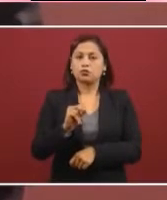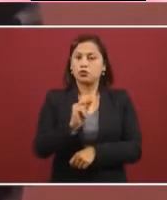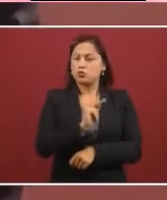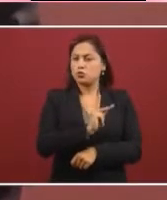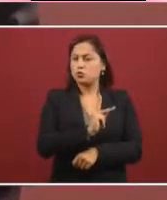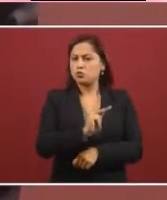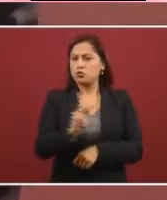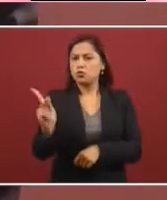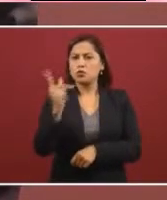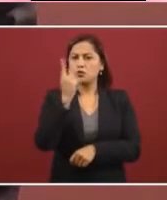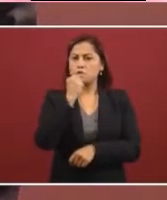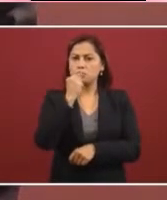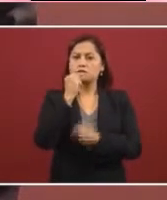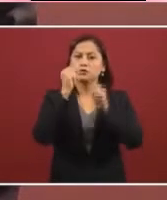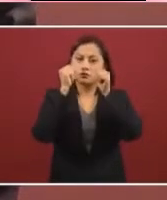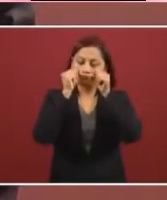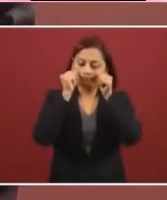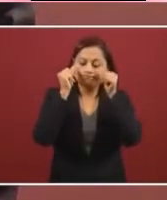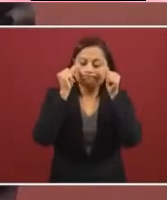That they will be attended